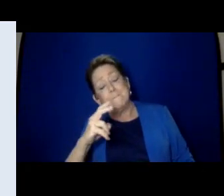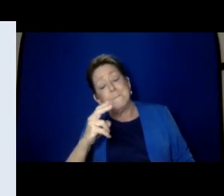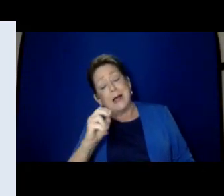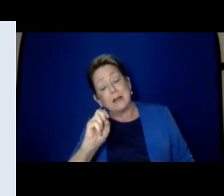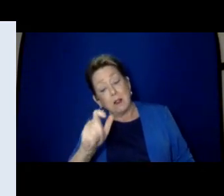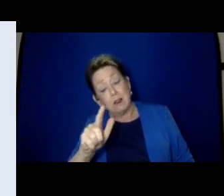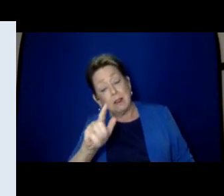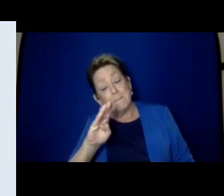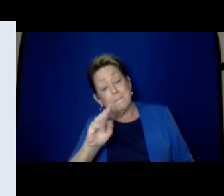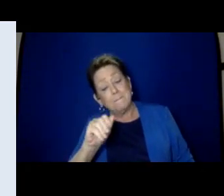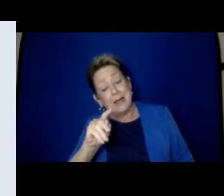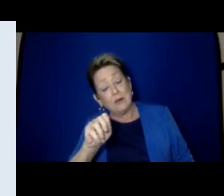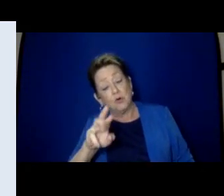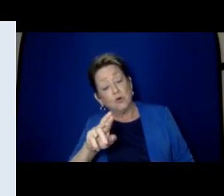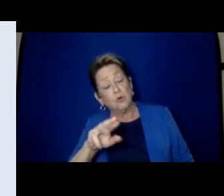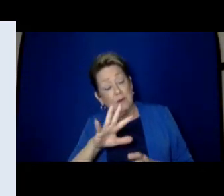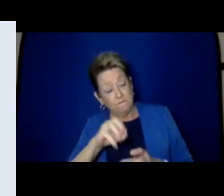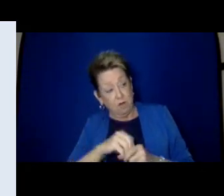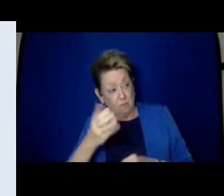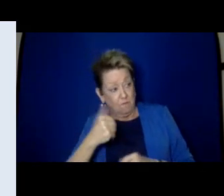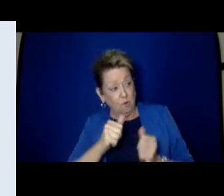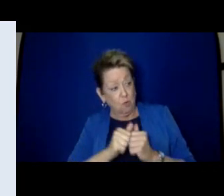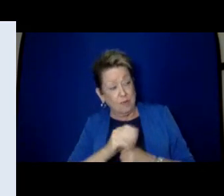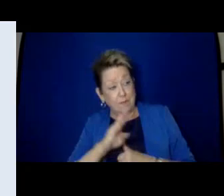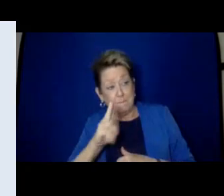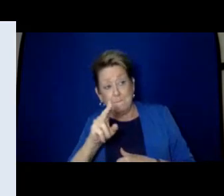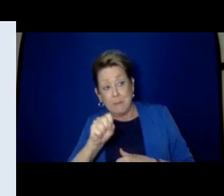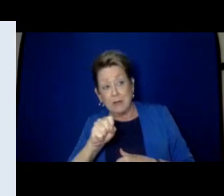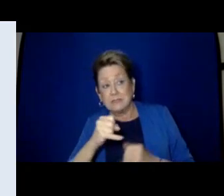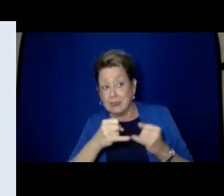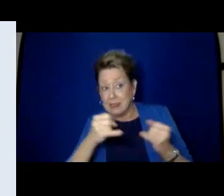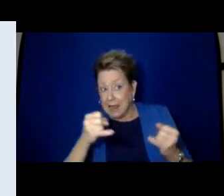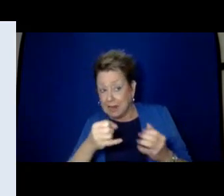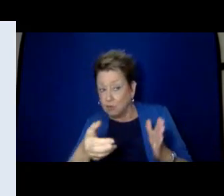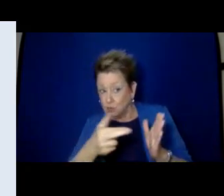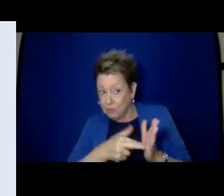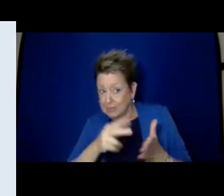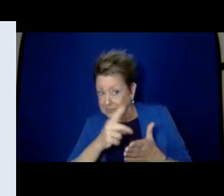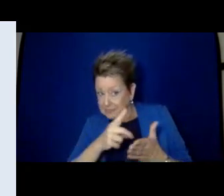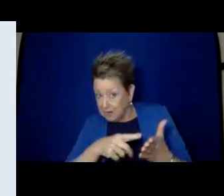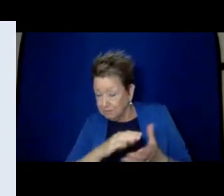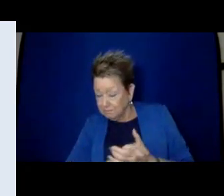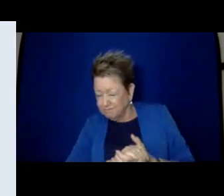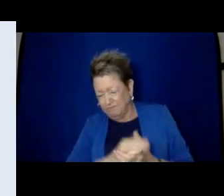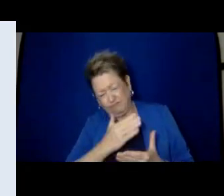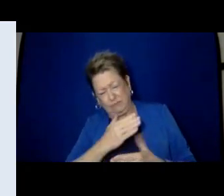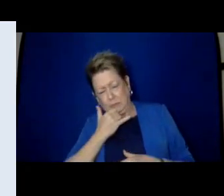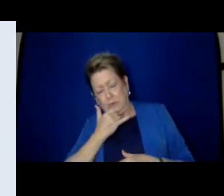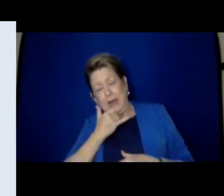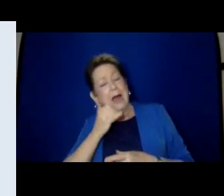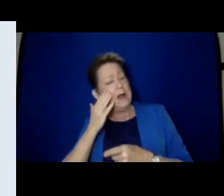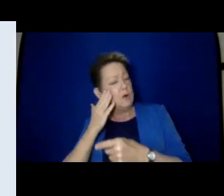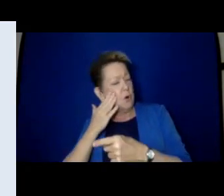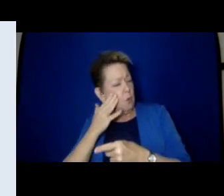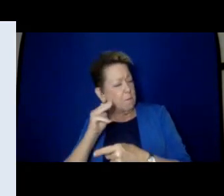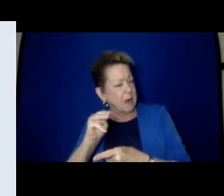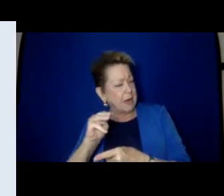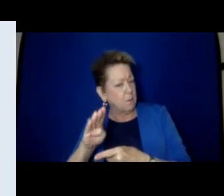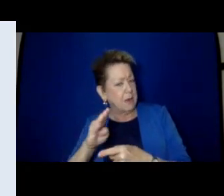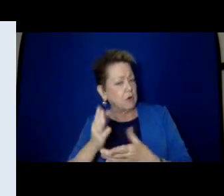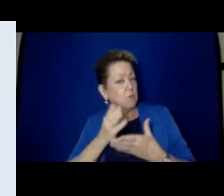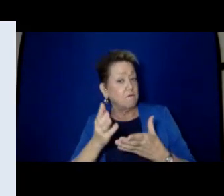be mistaken, a part of the bus line redesign. And I know they provide other services